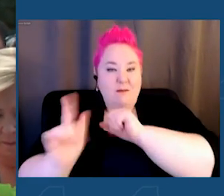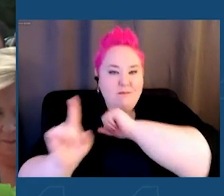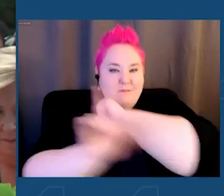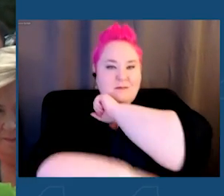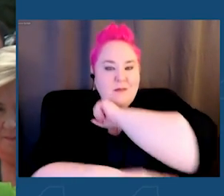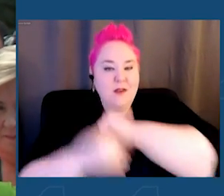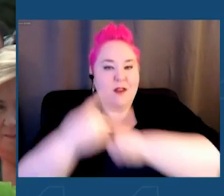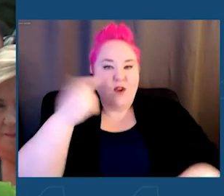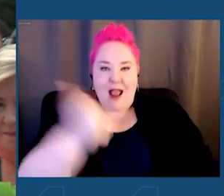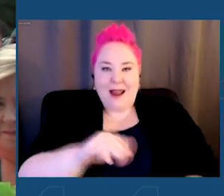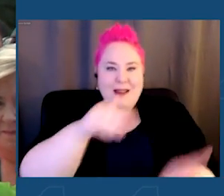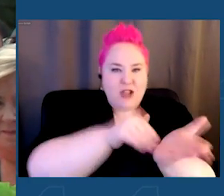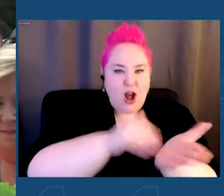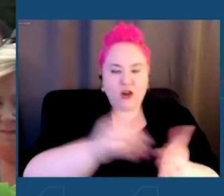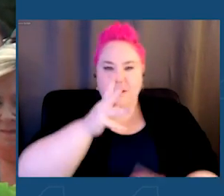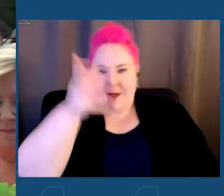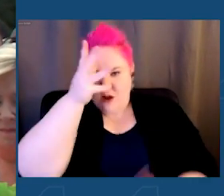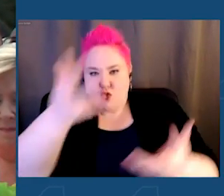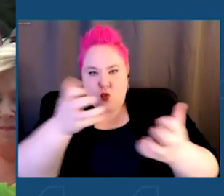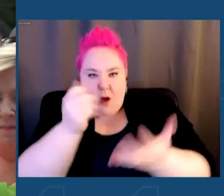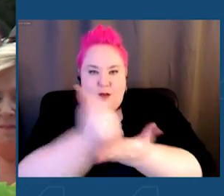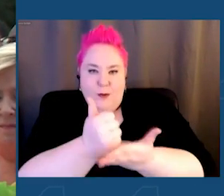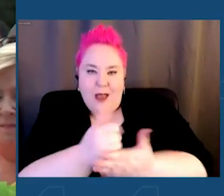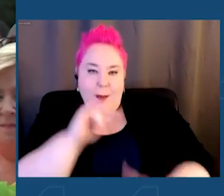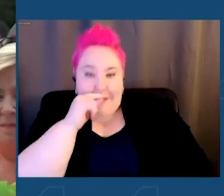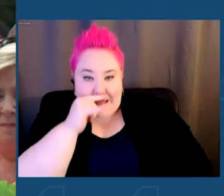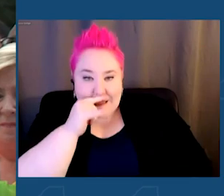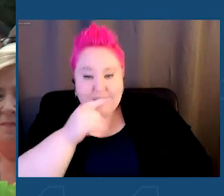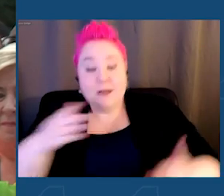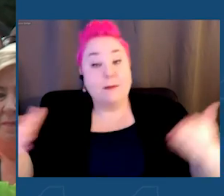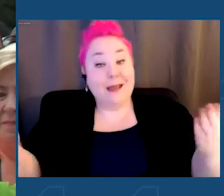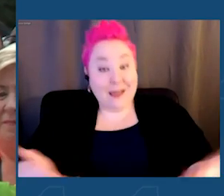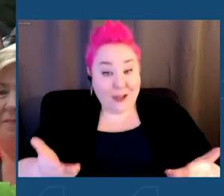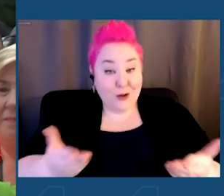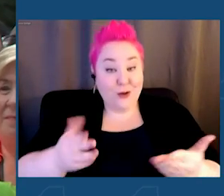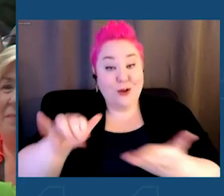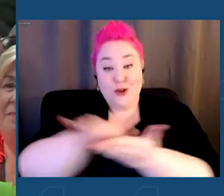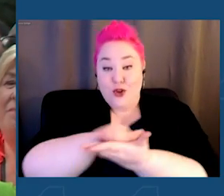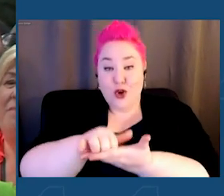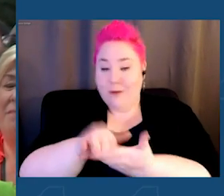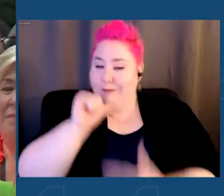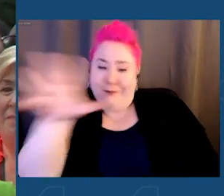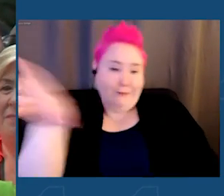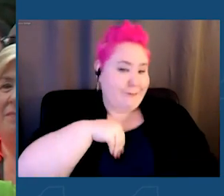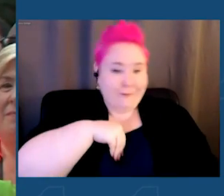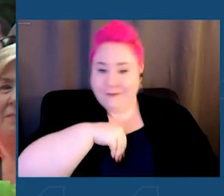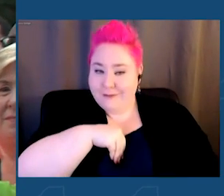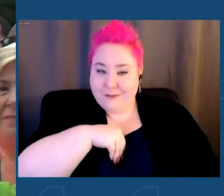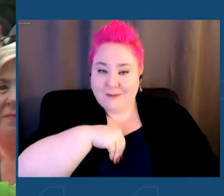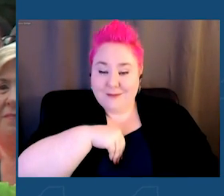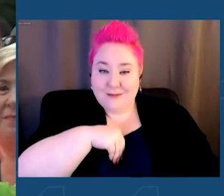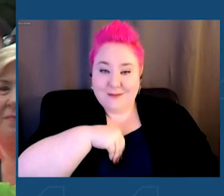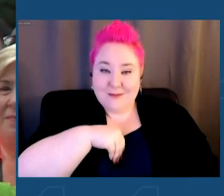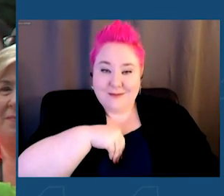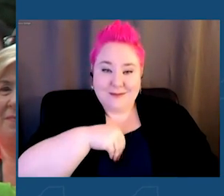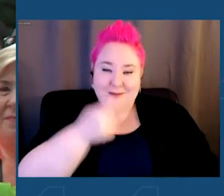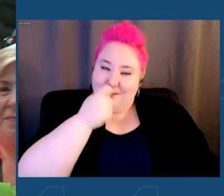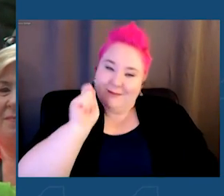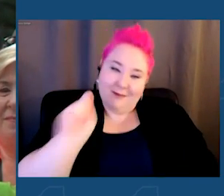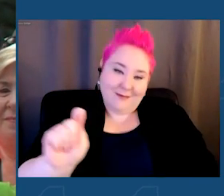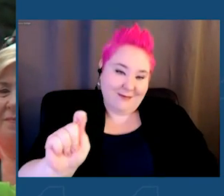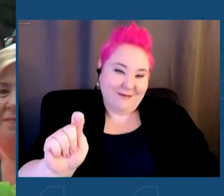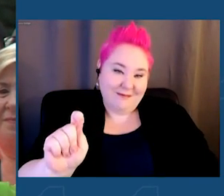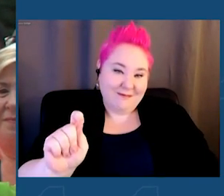kids. But here in New York, we ain't having none of that. None of that.